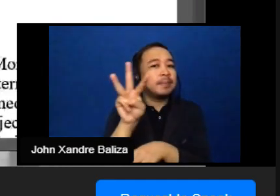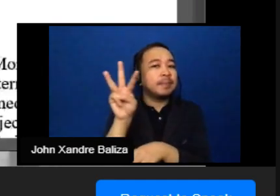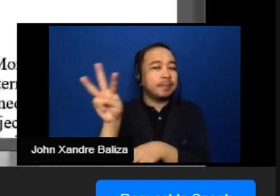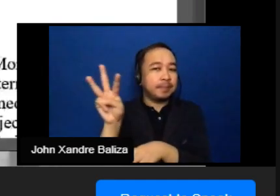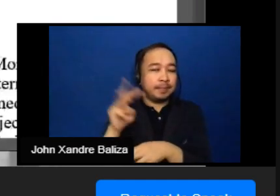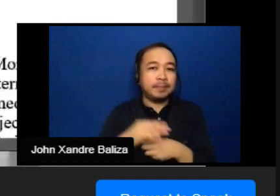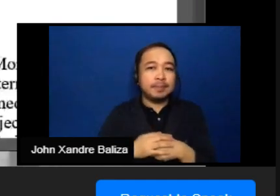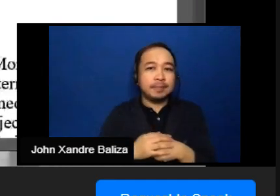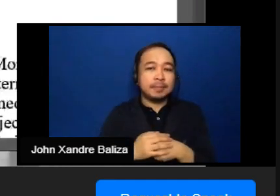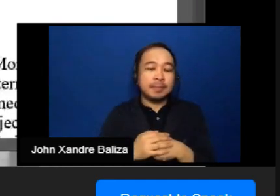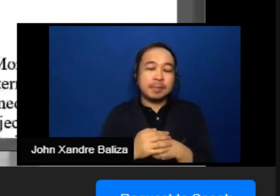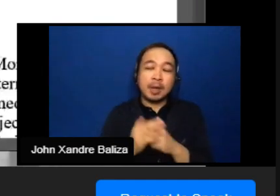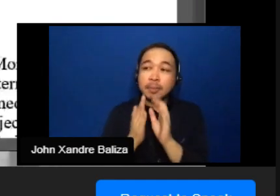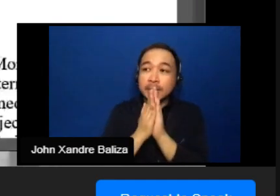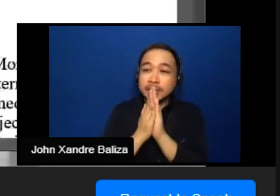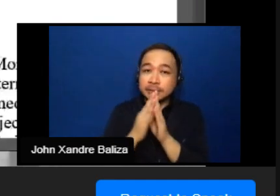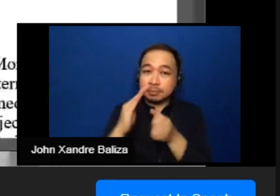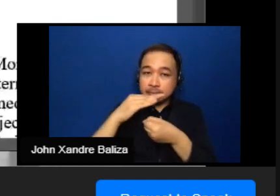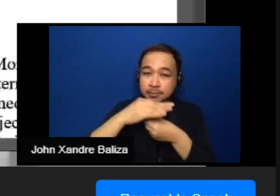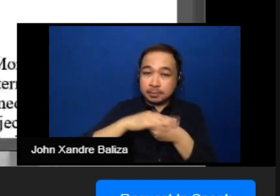and you can speak.